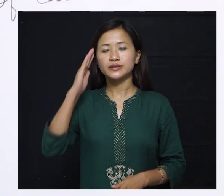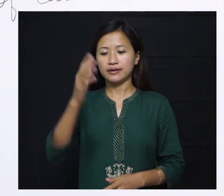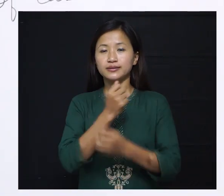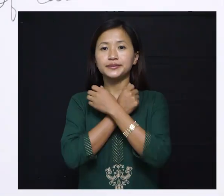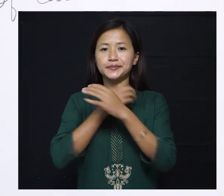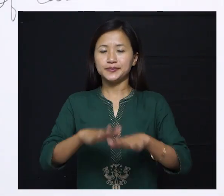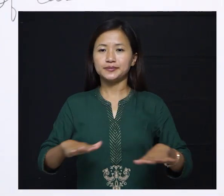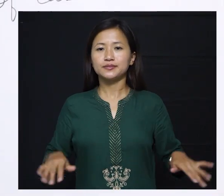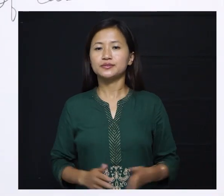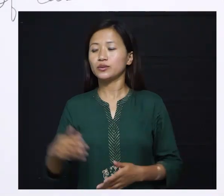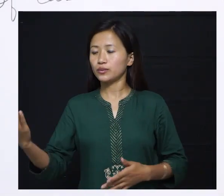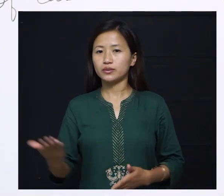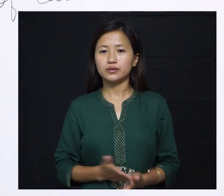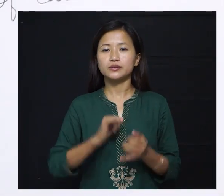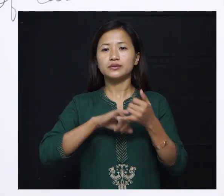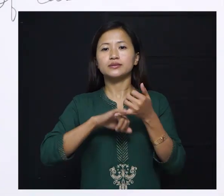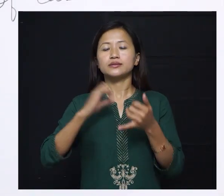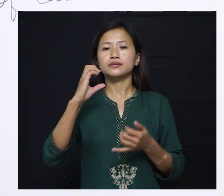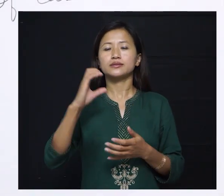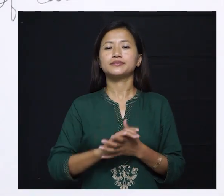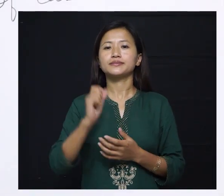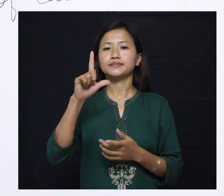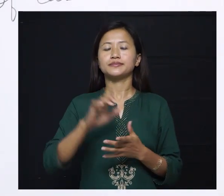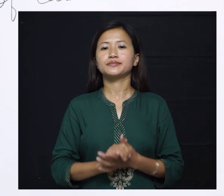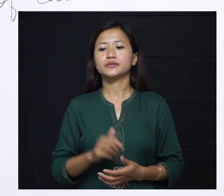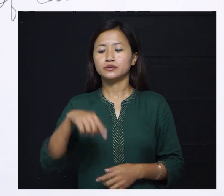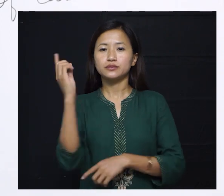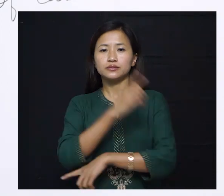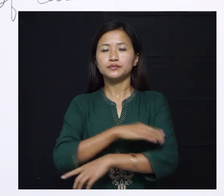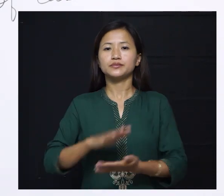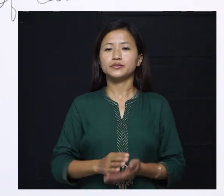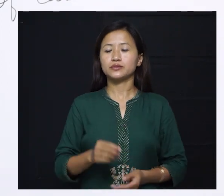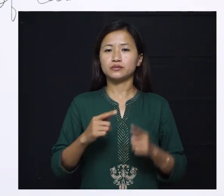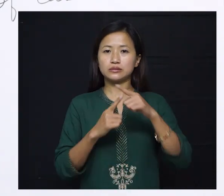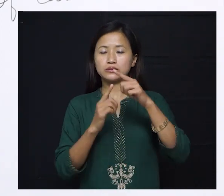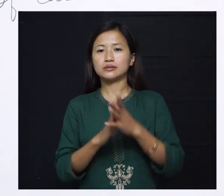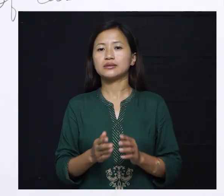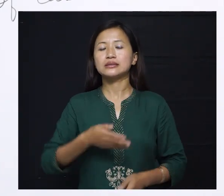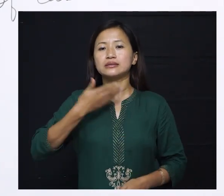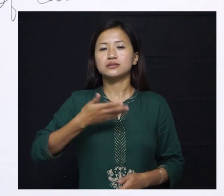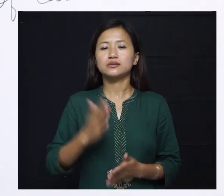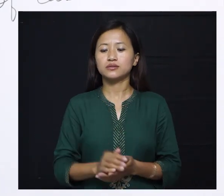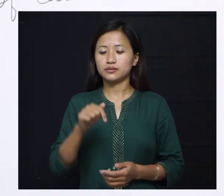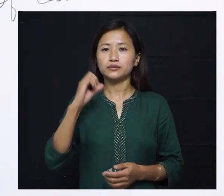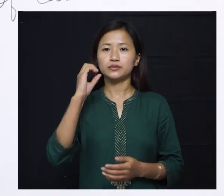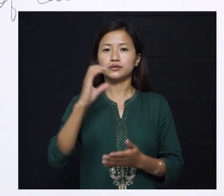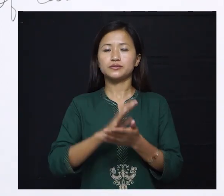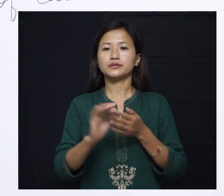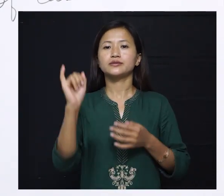Hello dear student, welcome to your social science class. Today the topic that I'm going to explain is from chapter